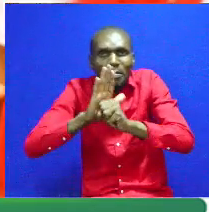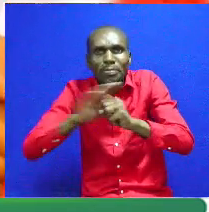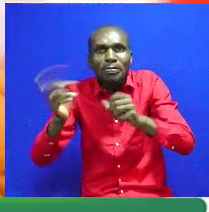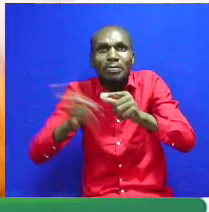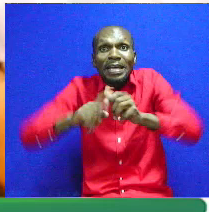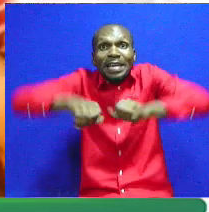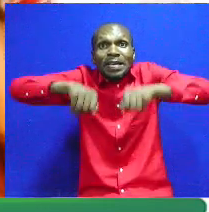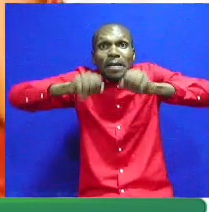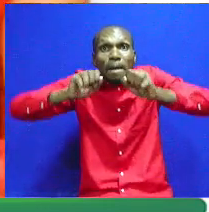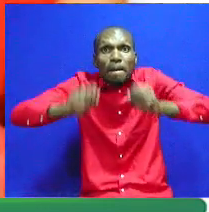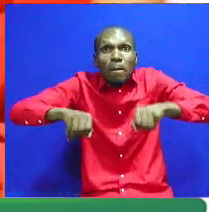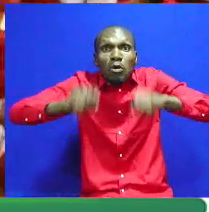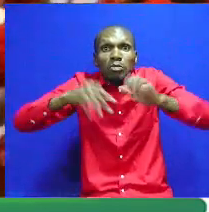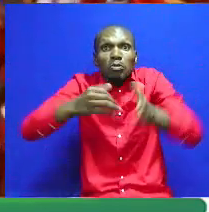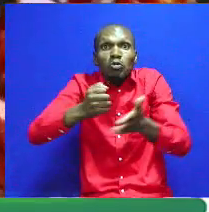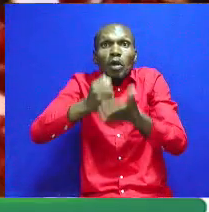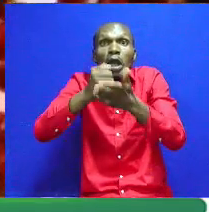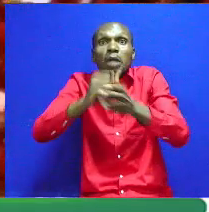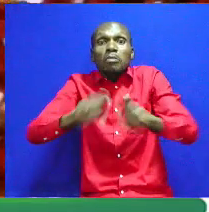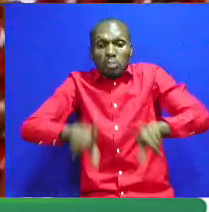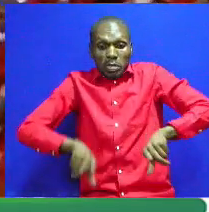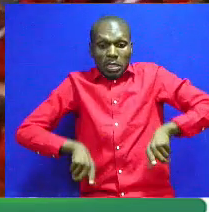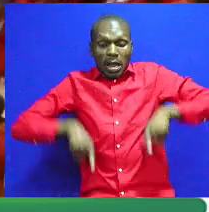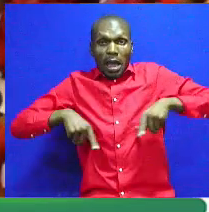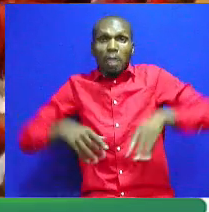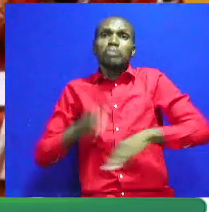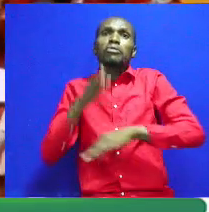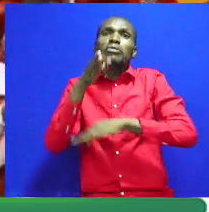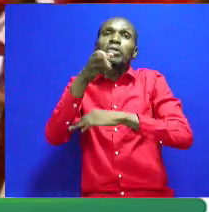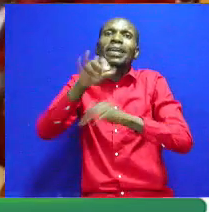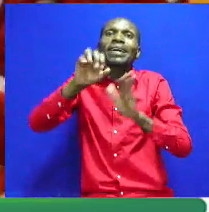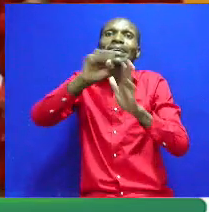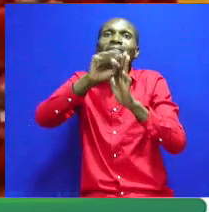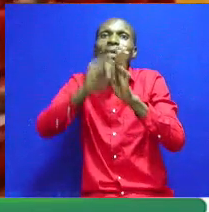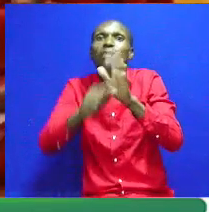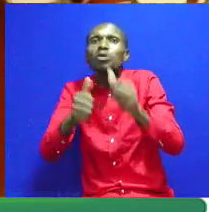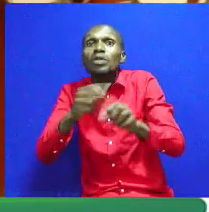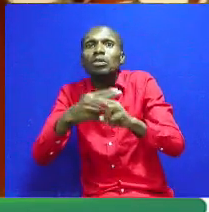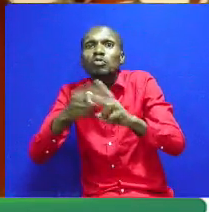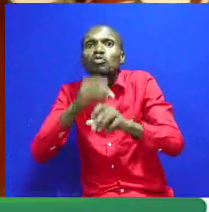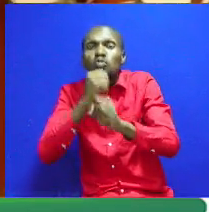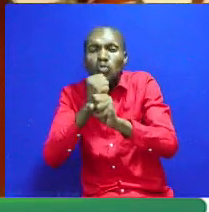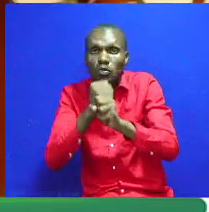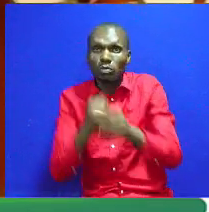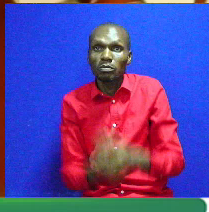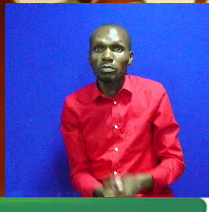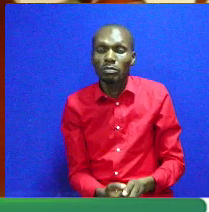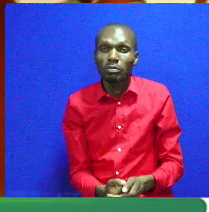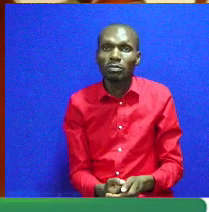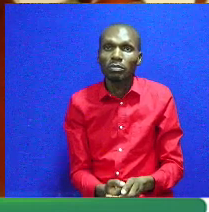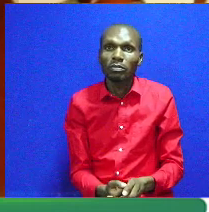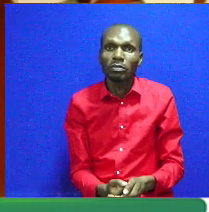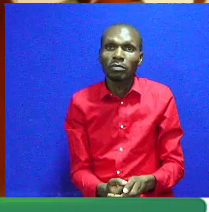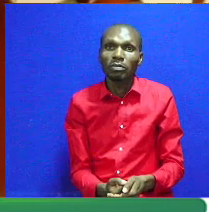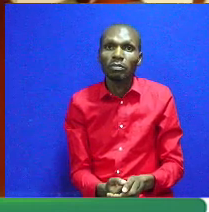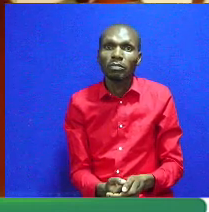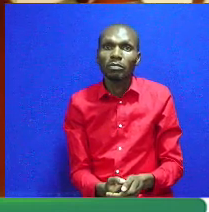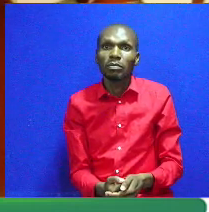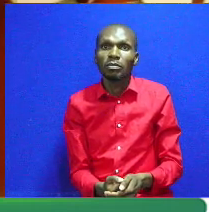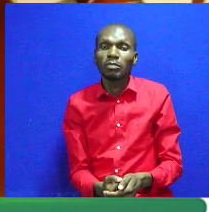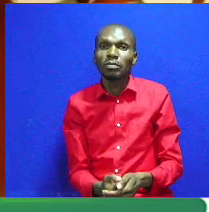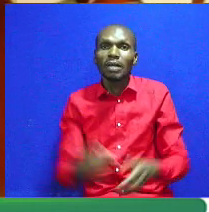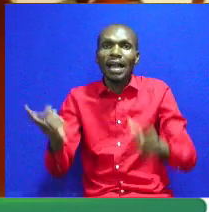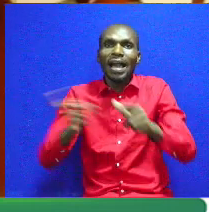banachiko bakonya asama gimabo, anene mono igore meri mbagane chiko chiko kora. Visitors who visited us have